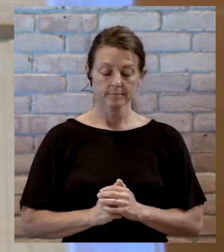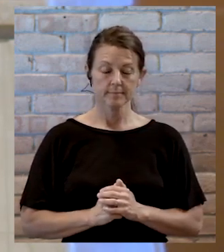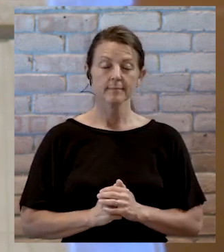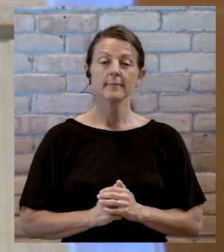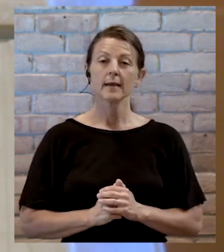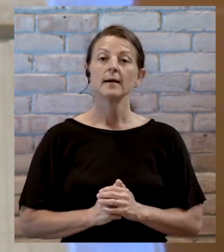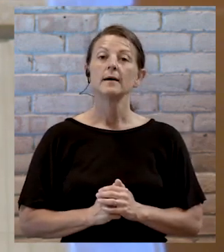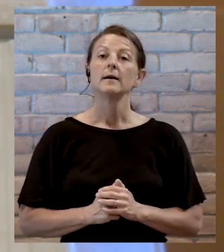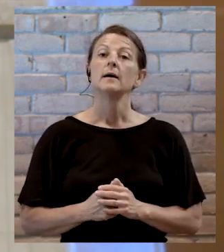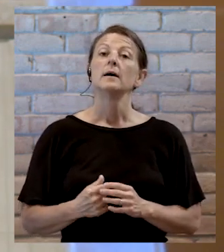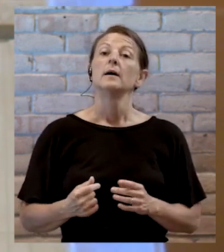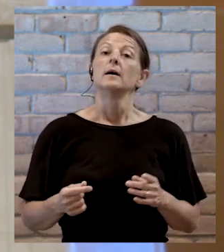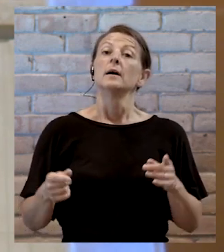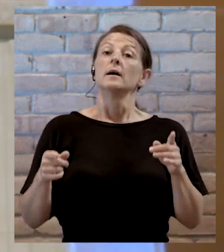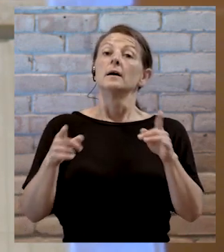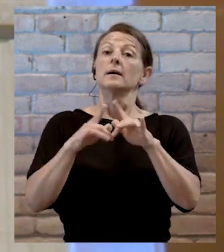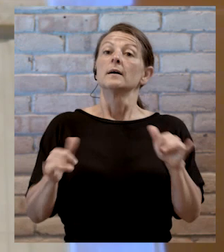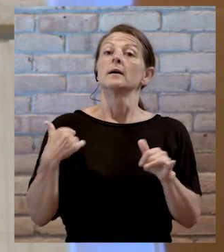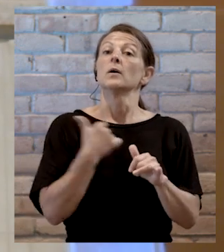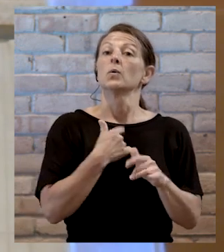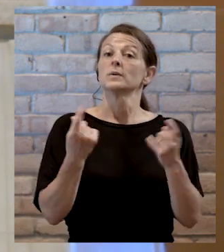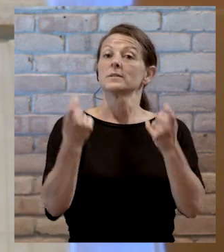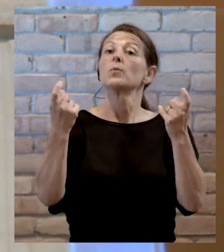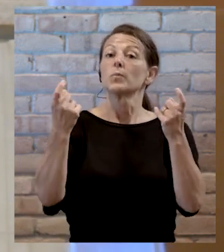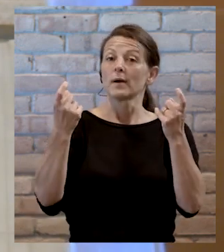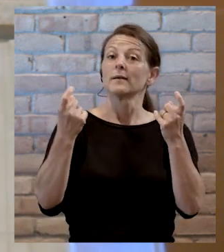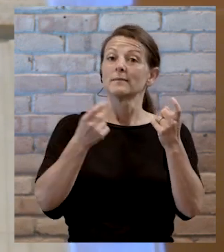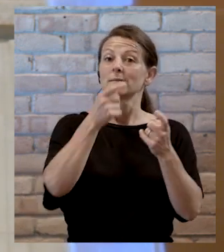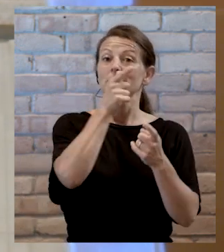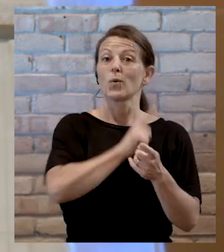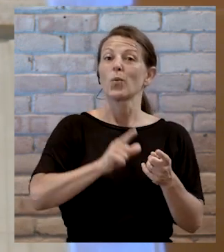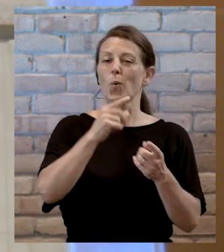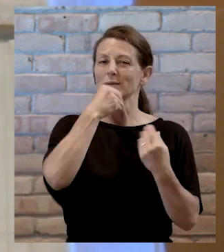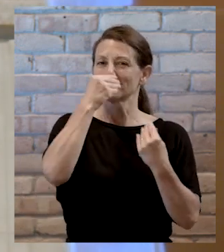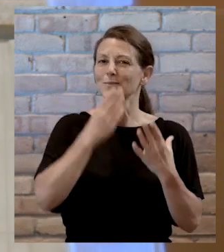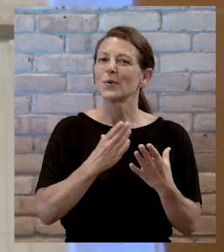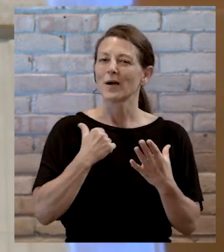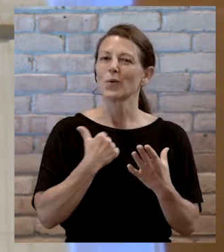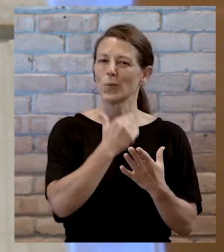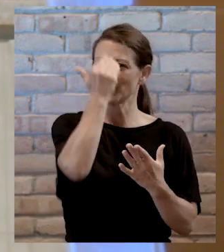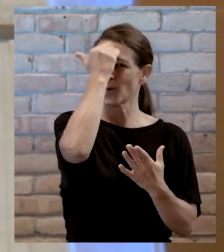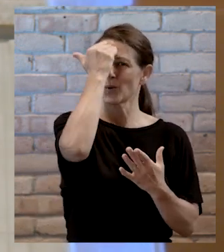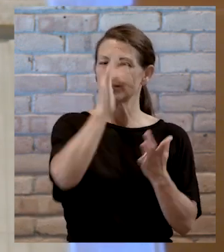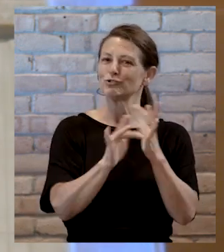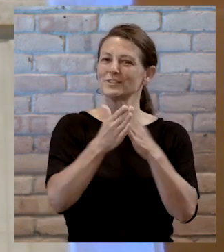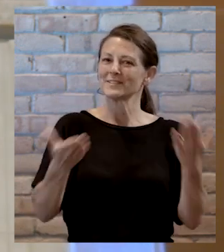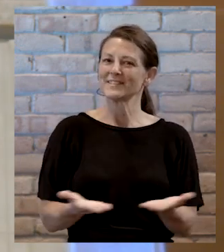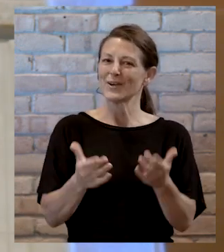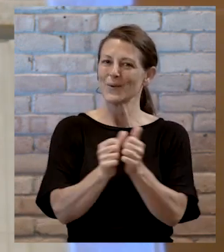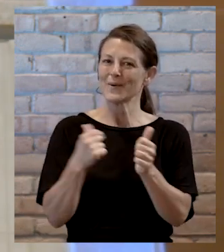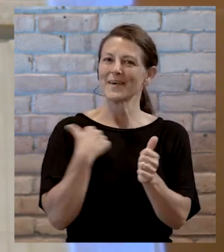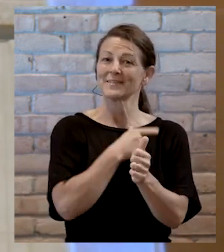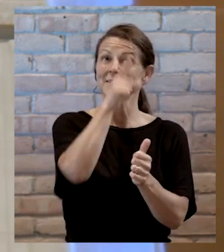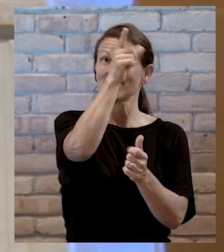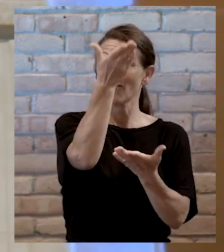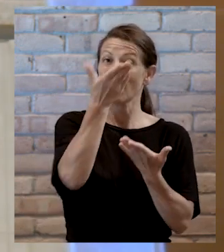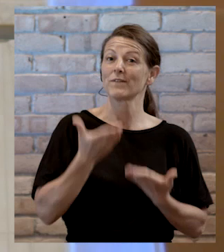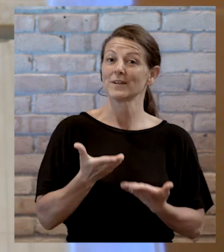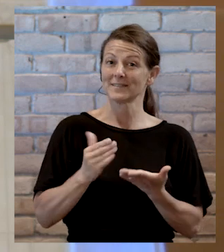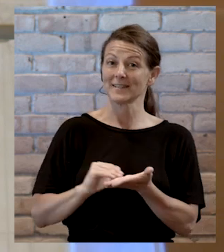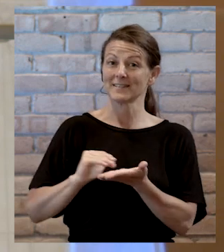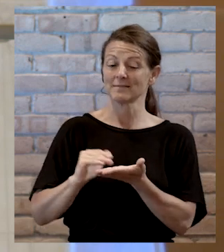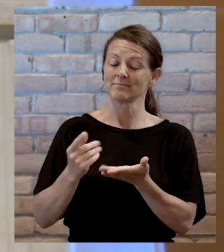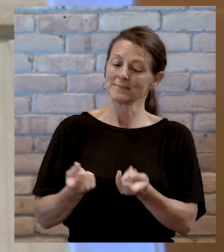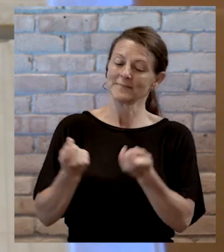As we celebrate the Lord's Supper today, we do so being reminded that our Lord Jesus is with us, that he offers us the forgiveness of sin